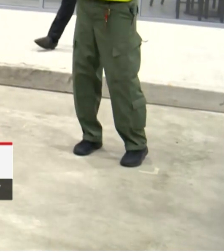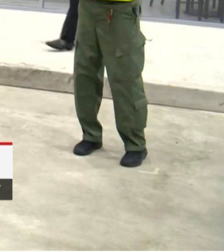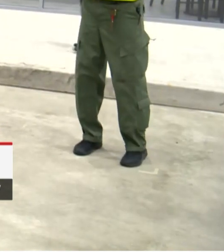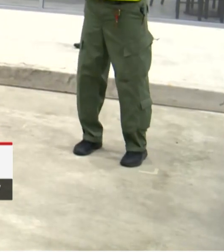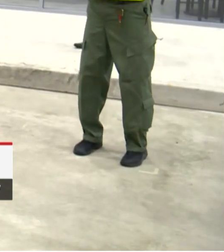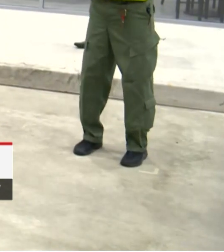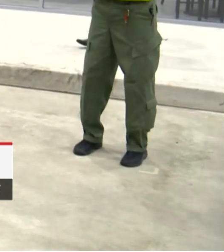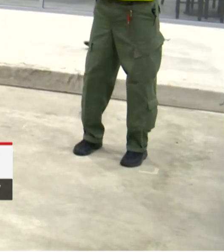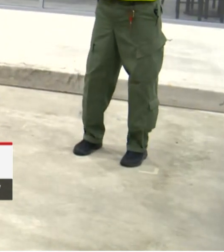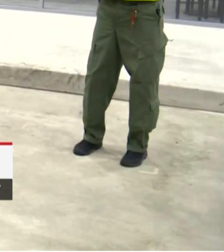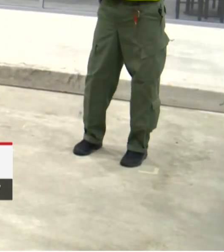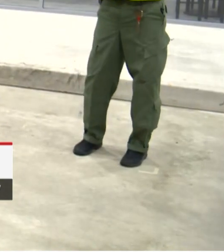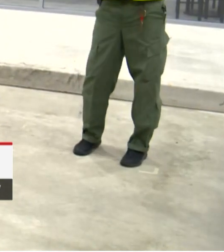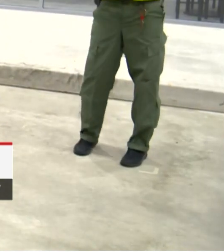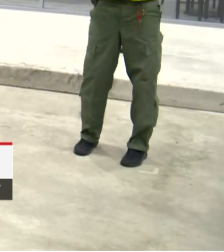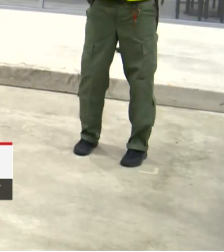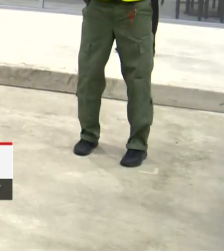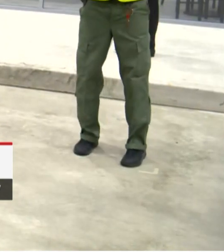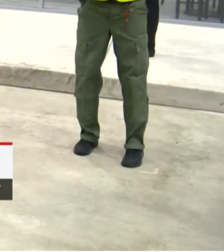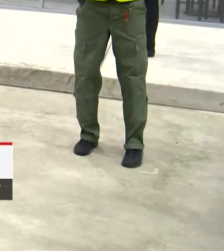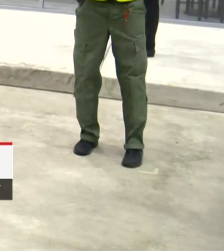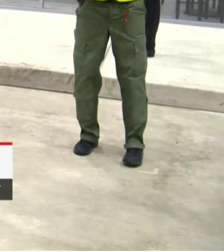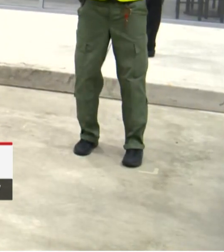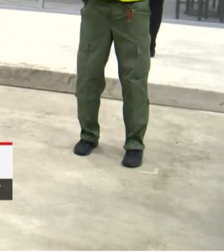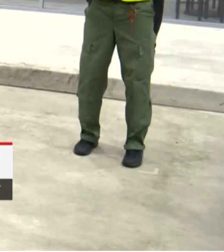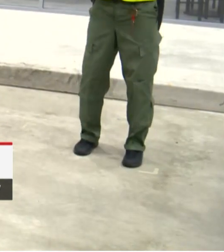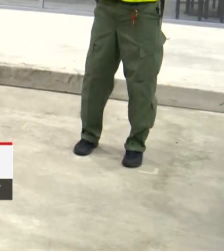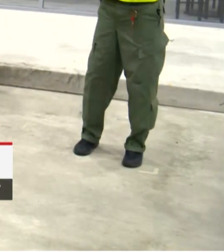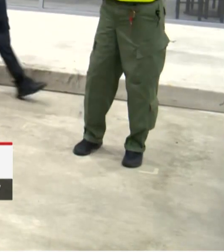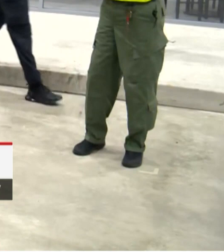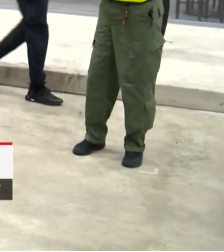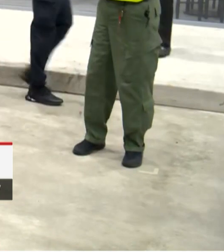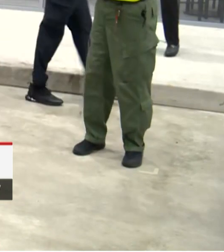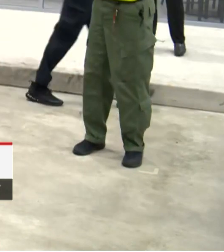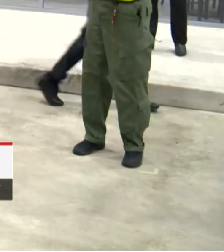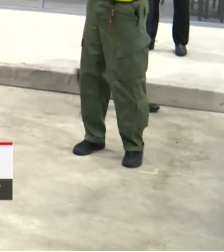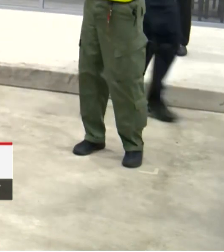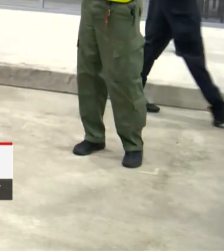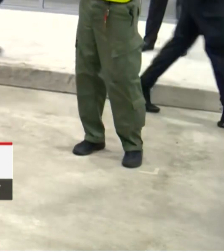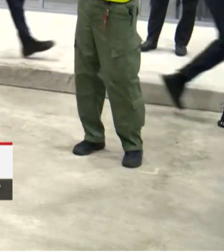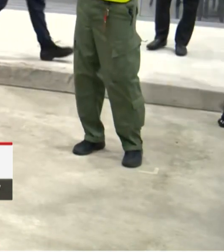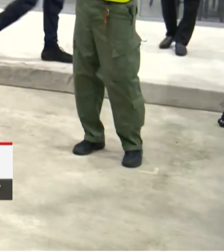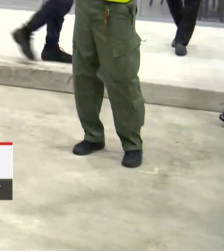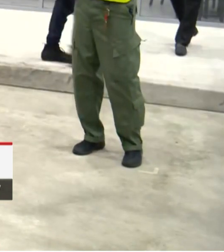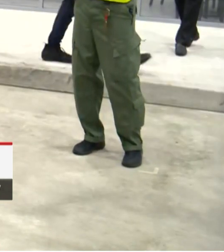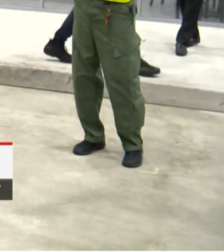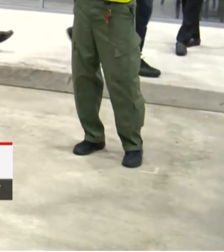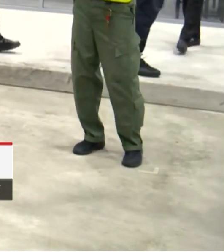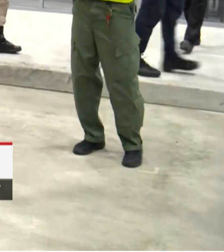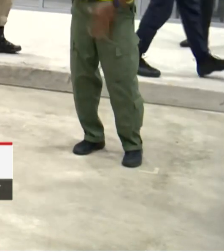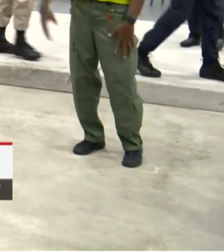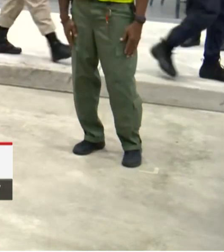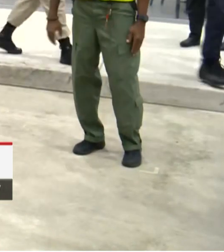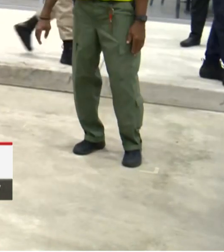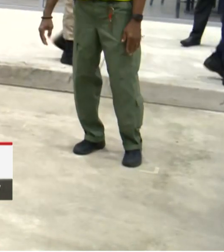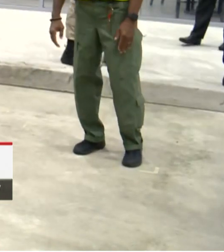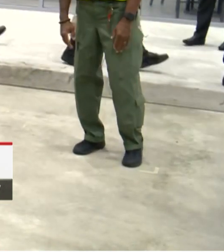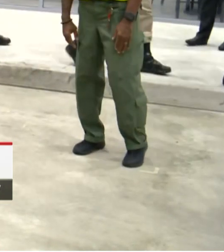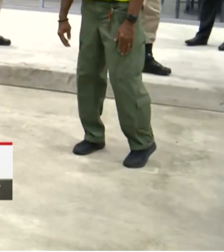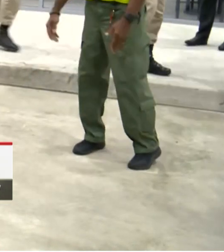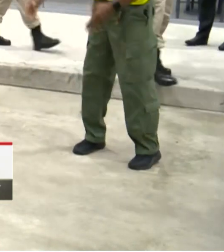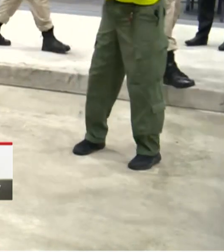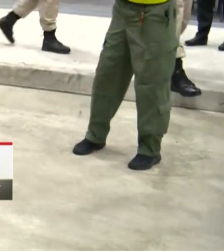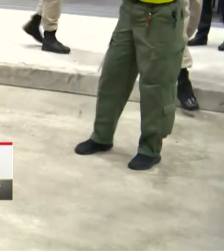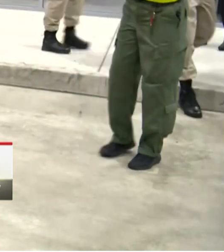going to talk briefly about the tactics, because everything that we do down here is about us being safety. And then I'm going to turn it over to Officer Gibson, who's going to talk about the ABLE